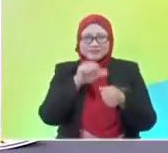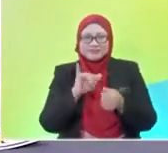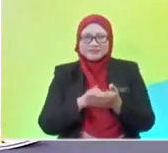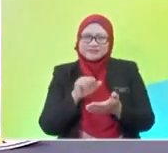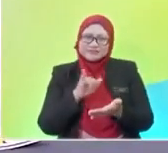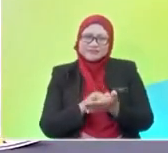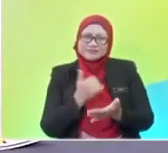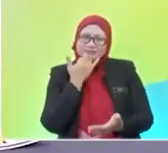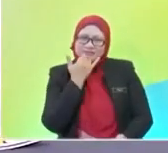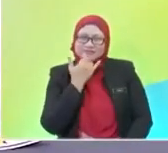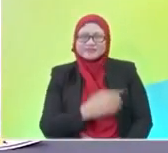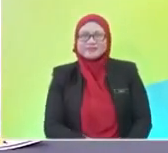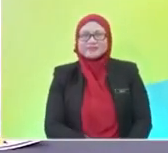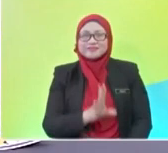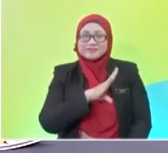And?